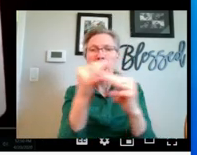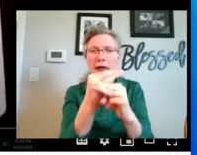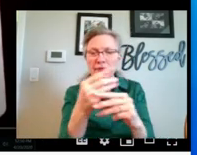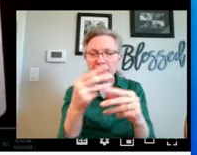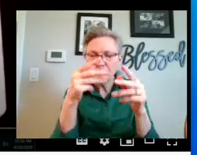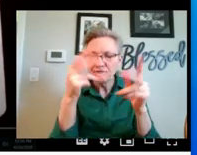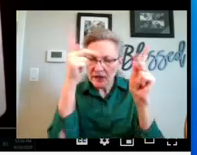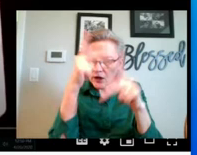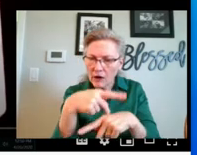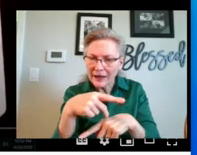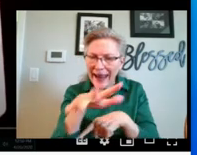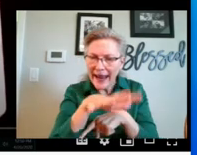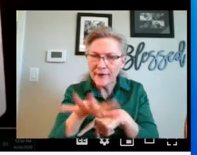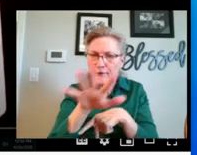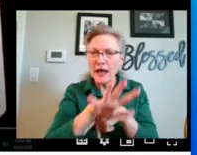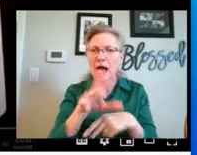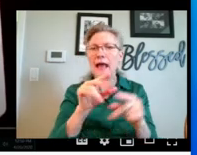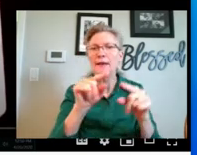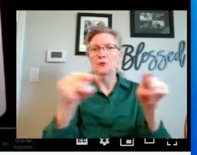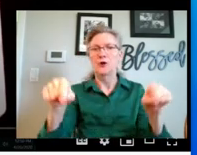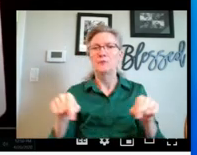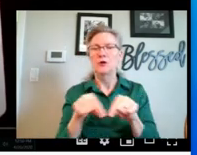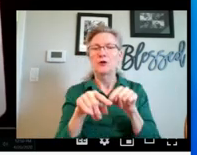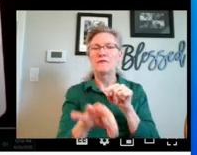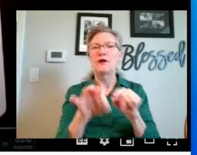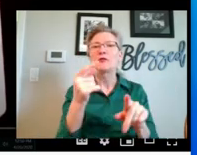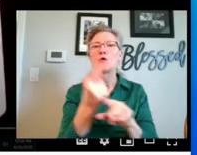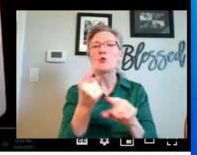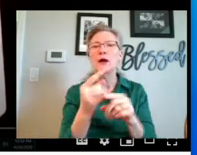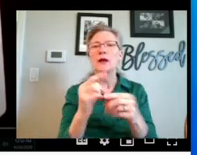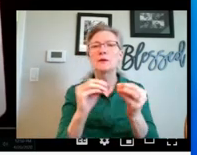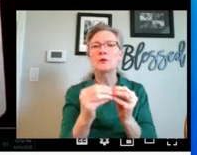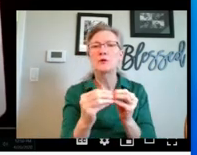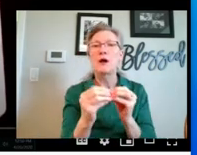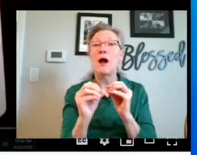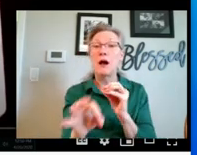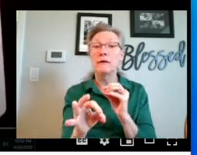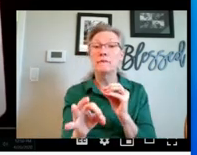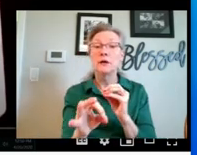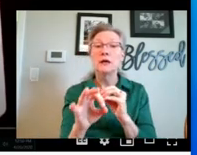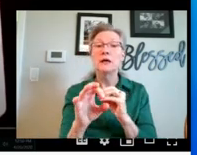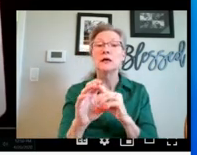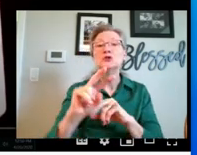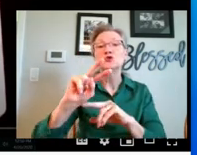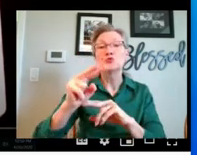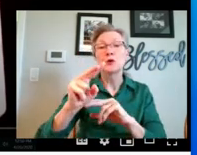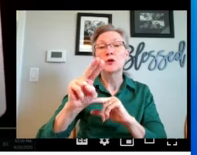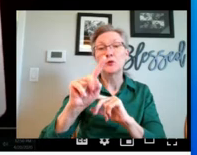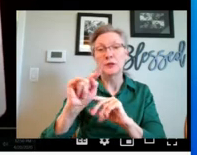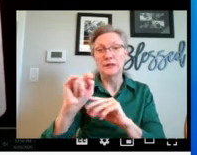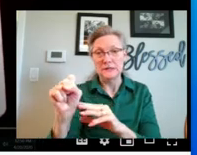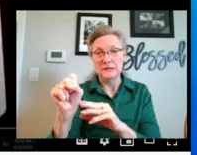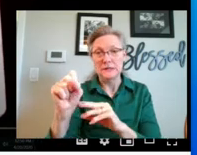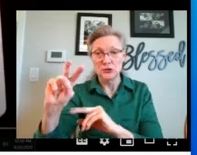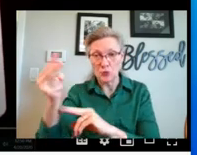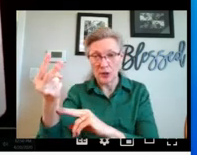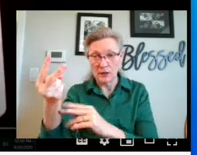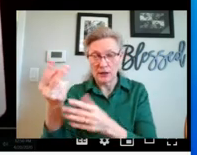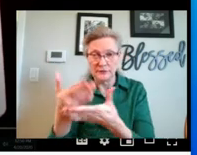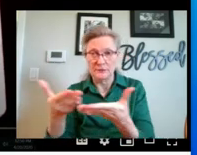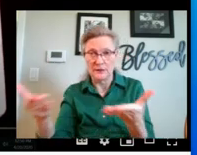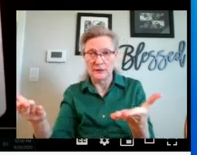to find the right number of square units for something. And so we're going to give you